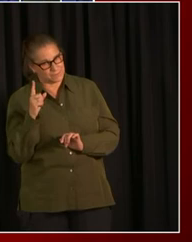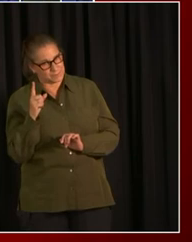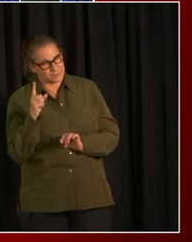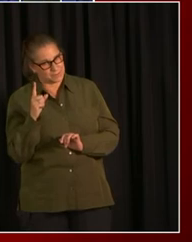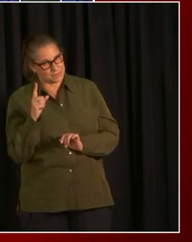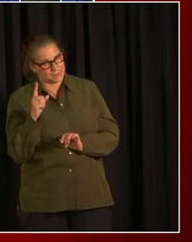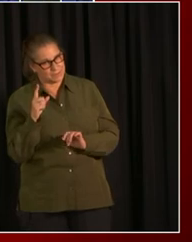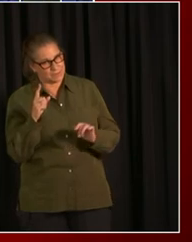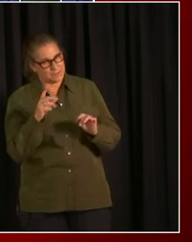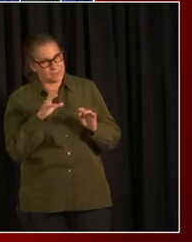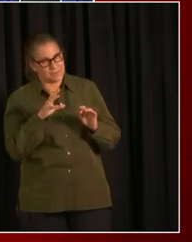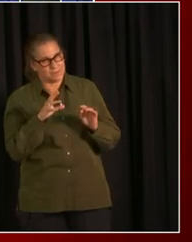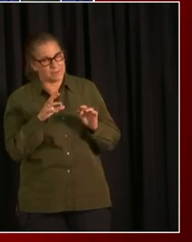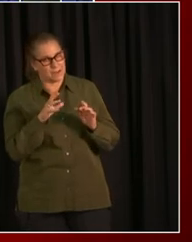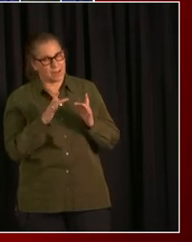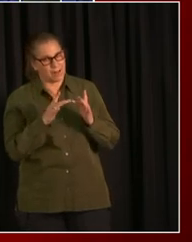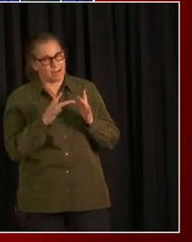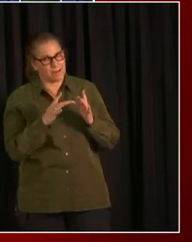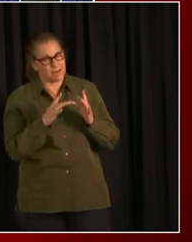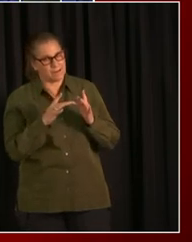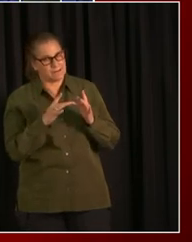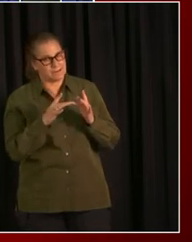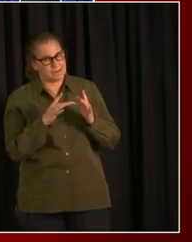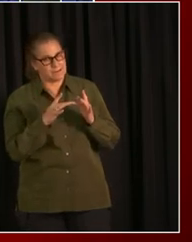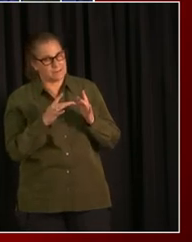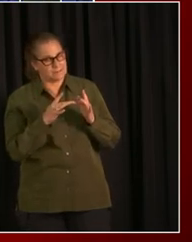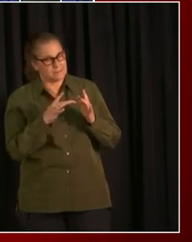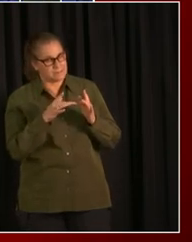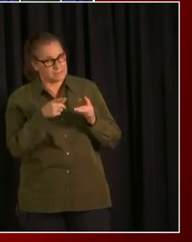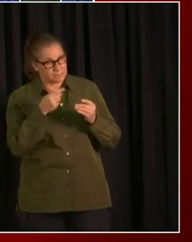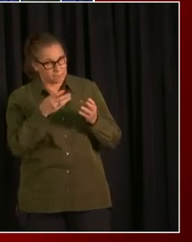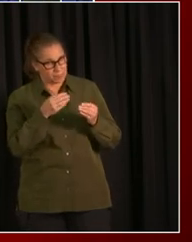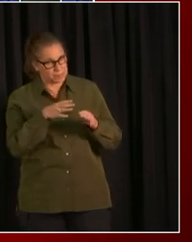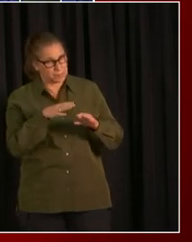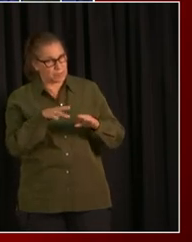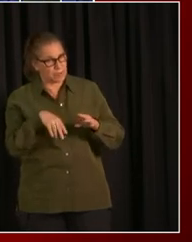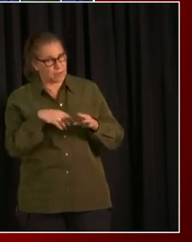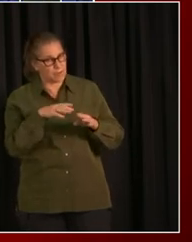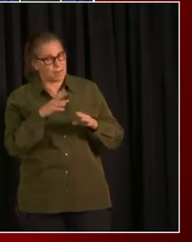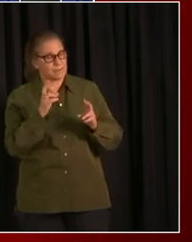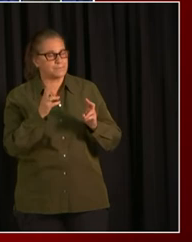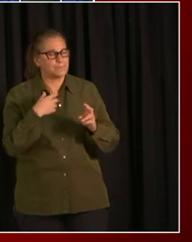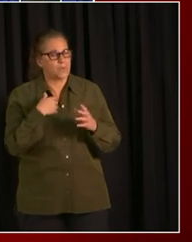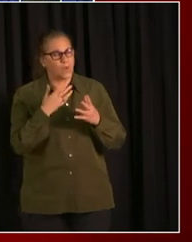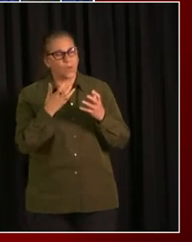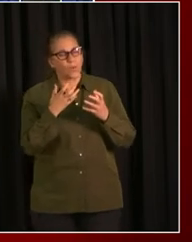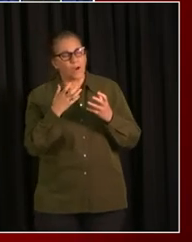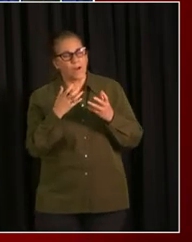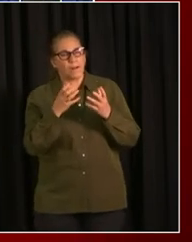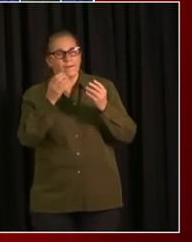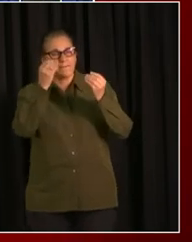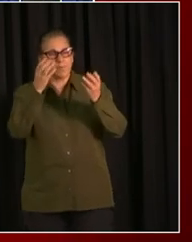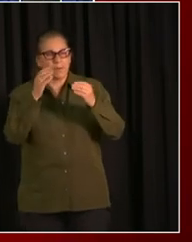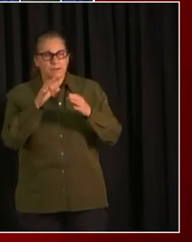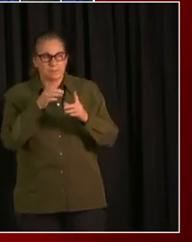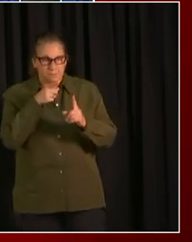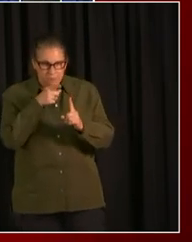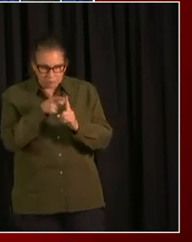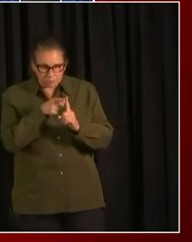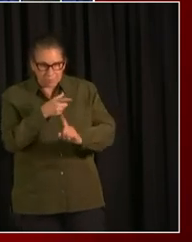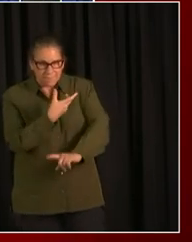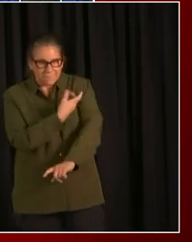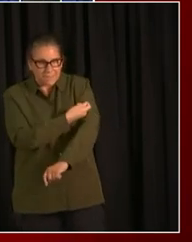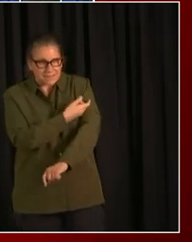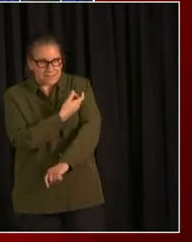Just where residents can find more information about vaccine trial participation and just where they can get more information related to that.